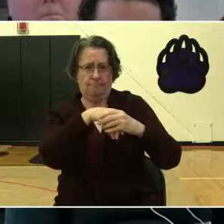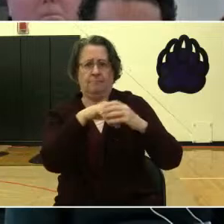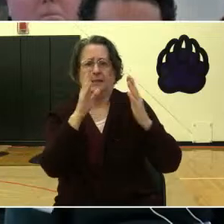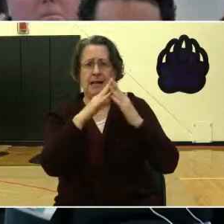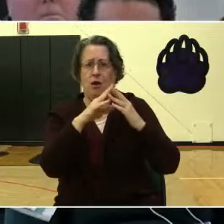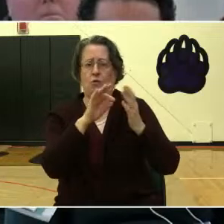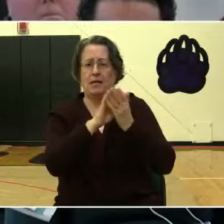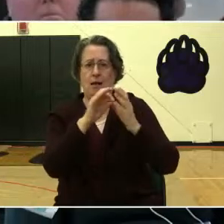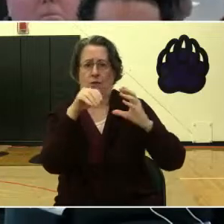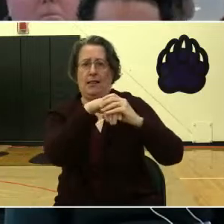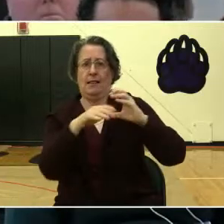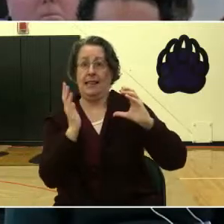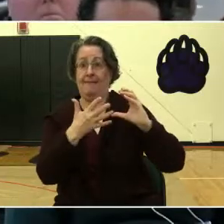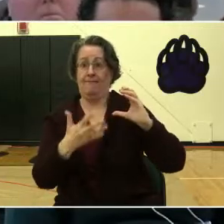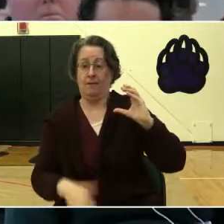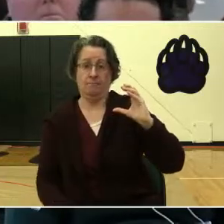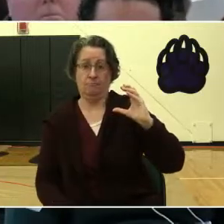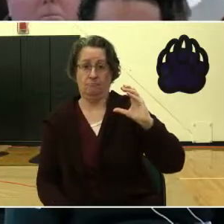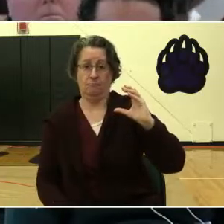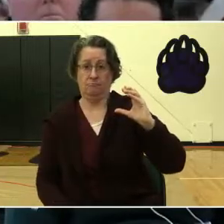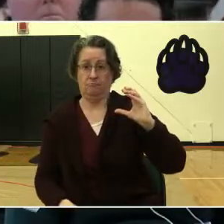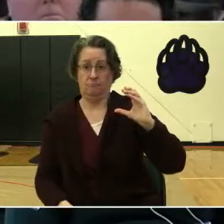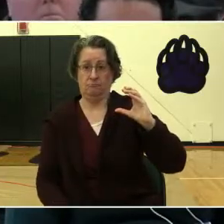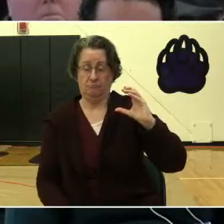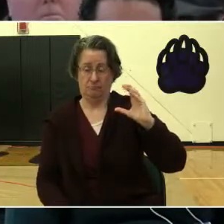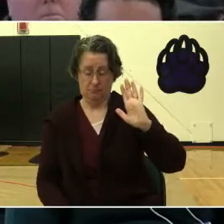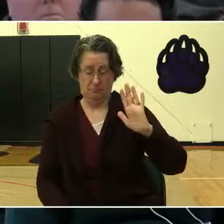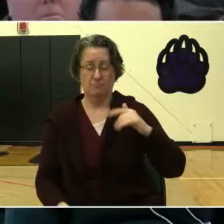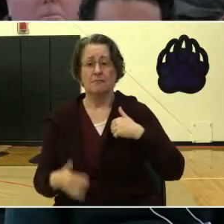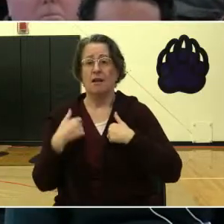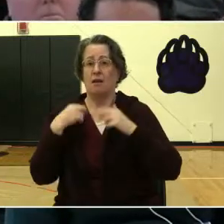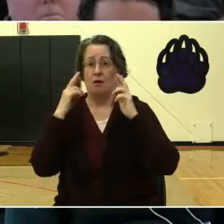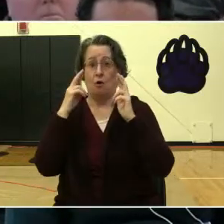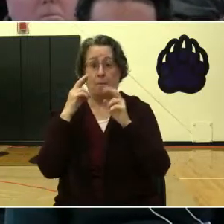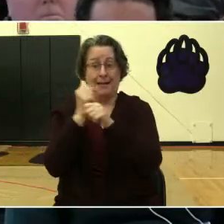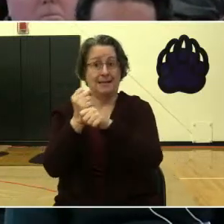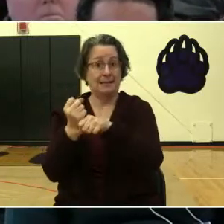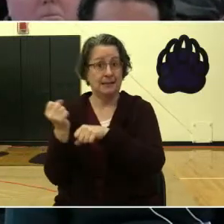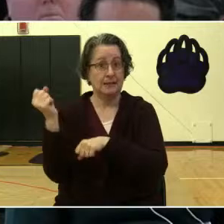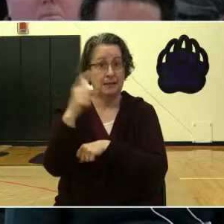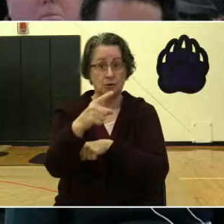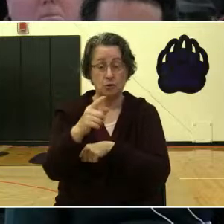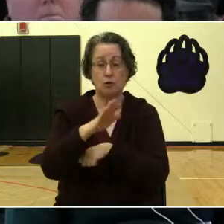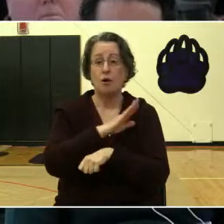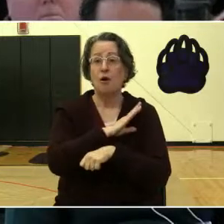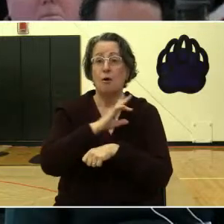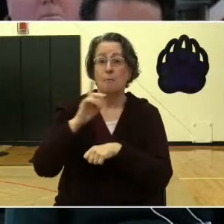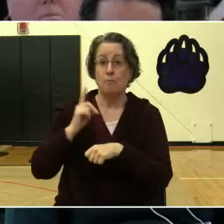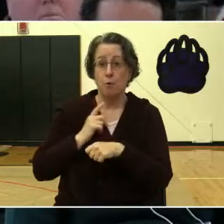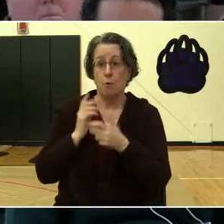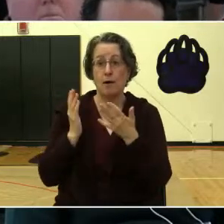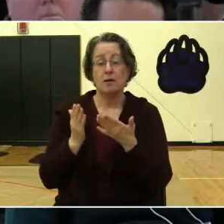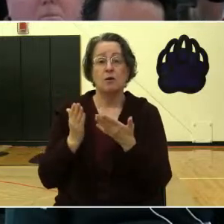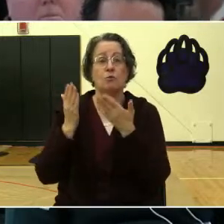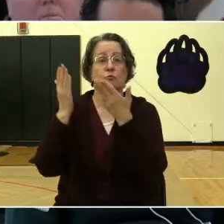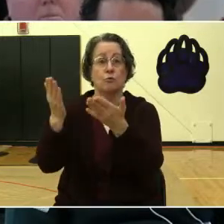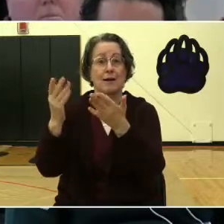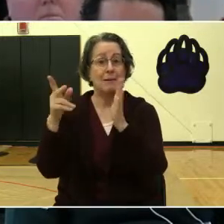next year the board will bring to this body a recommended